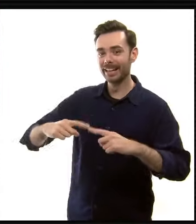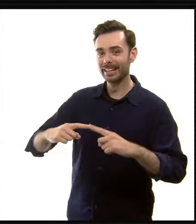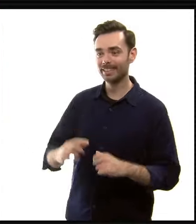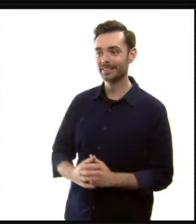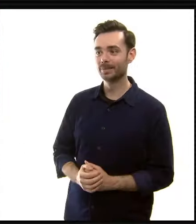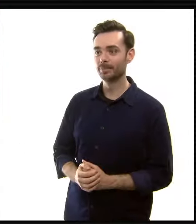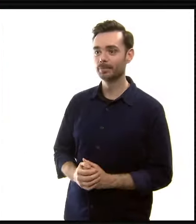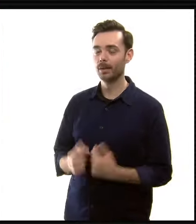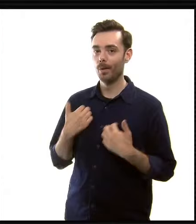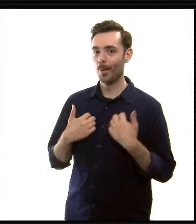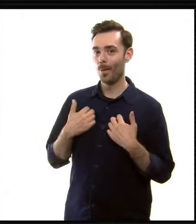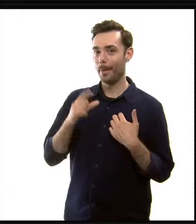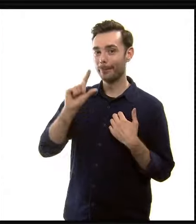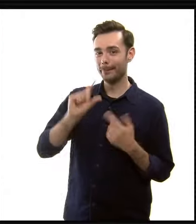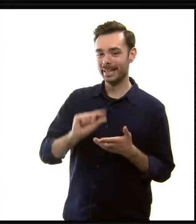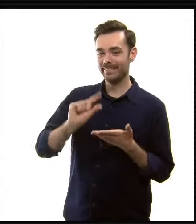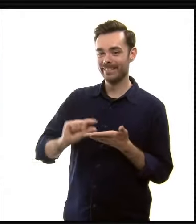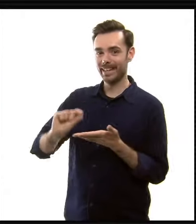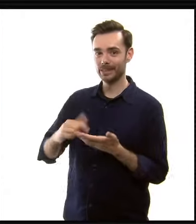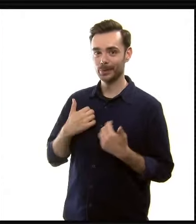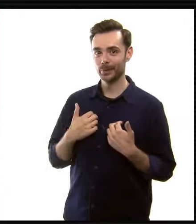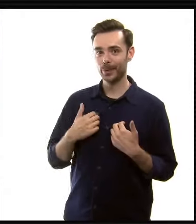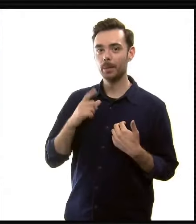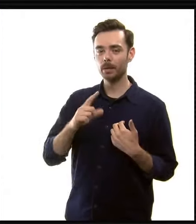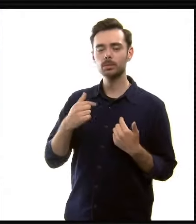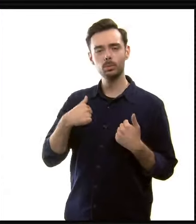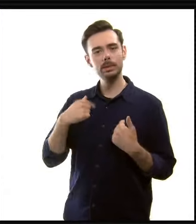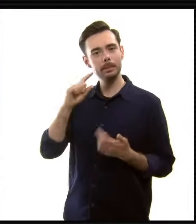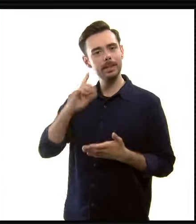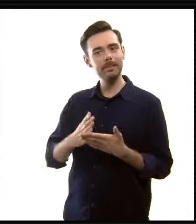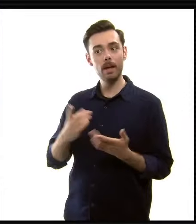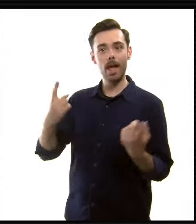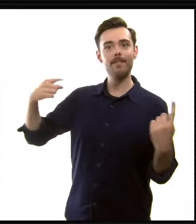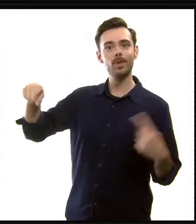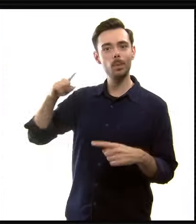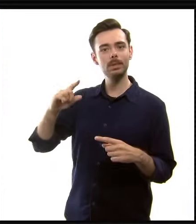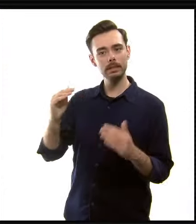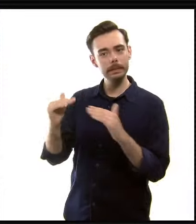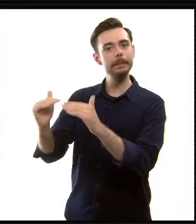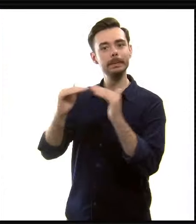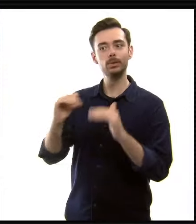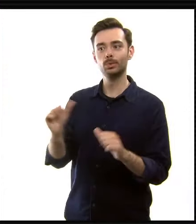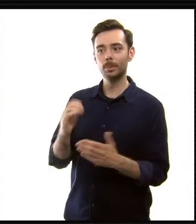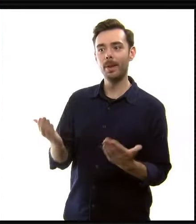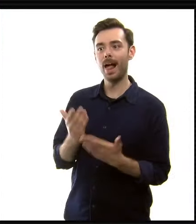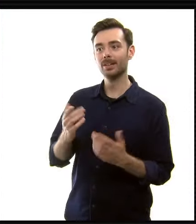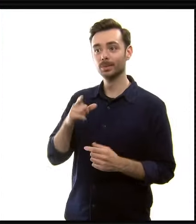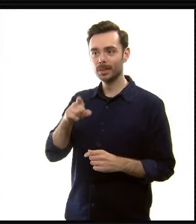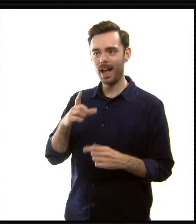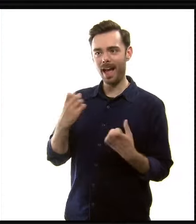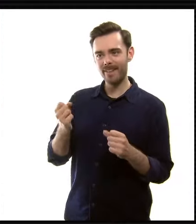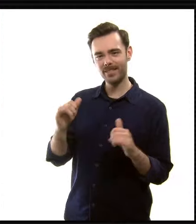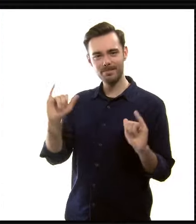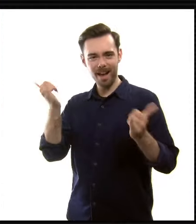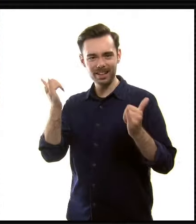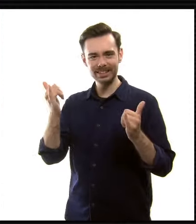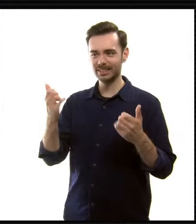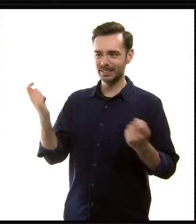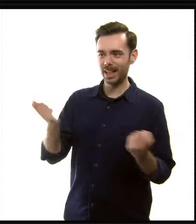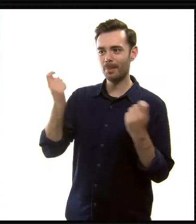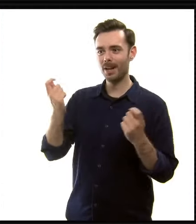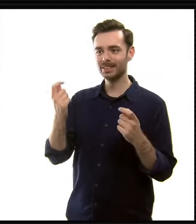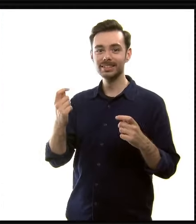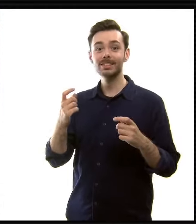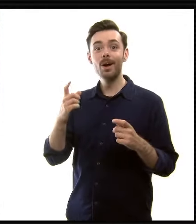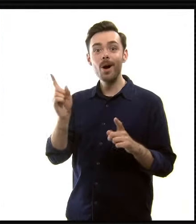but more importantly, because we believe that everybody should play well, we got the Braille bricks out here. It's lit. Love it. And Randall, you're